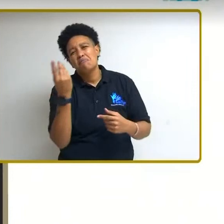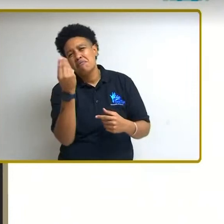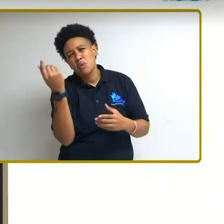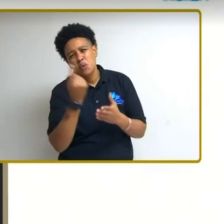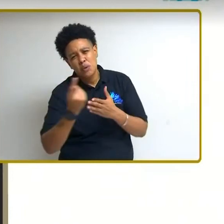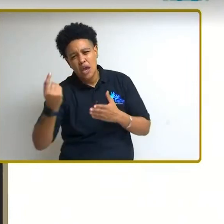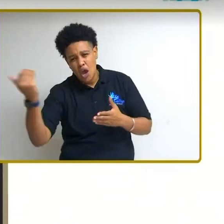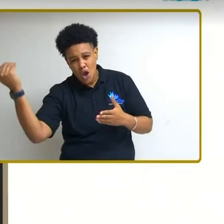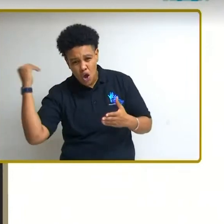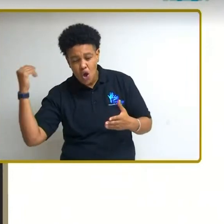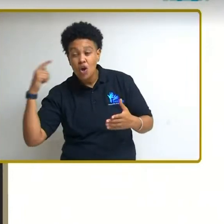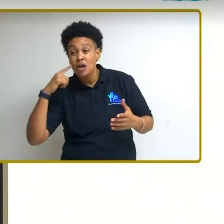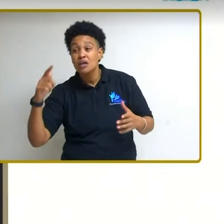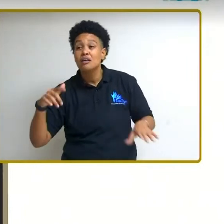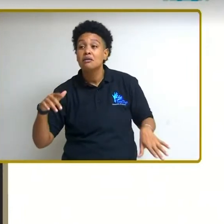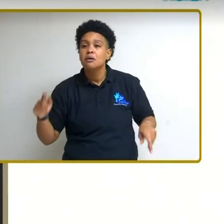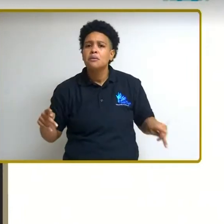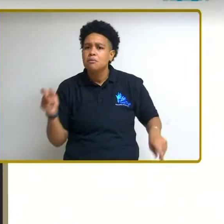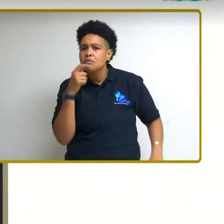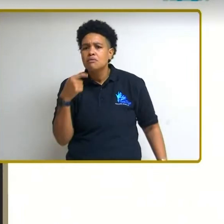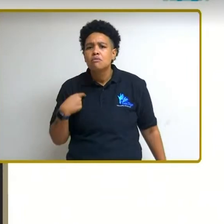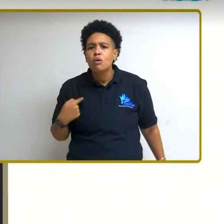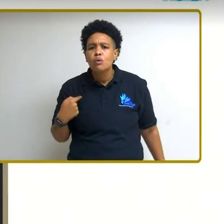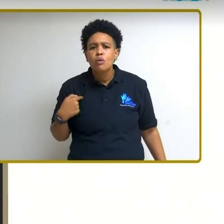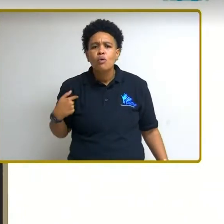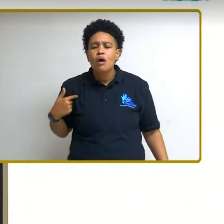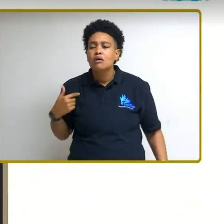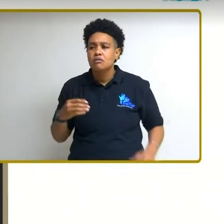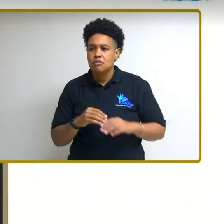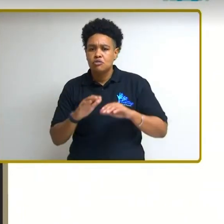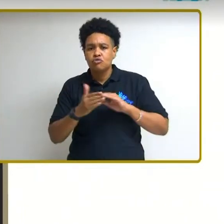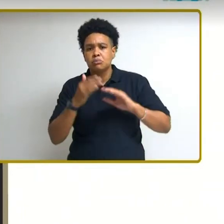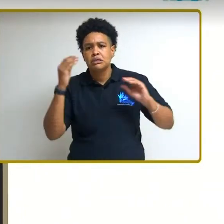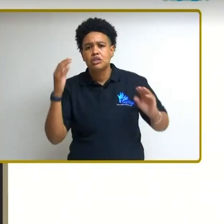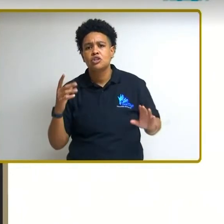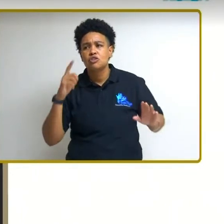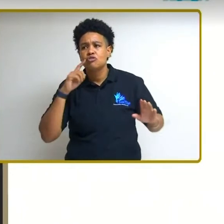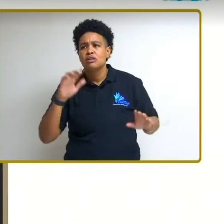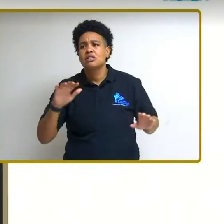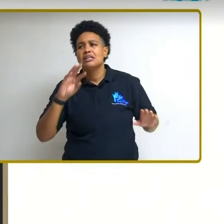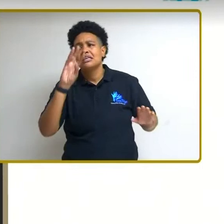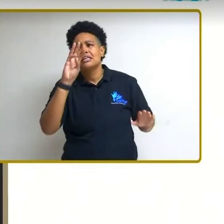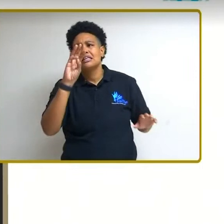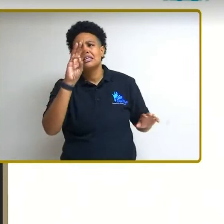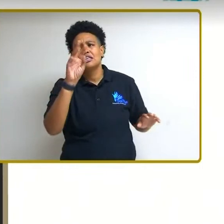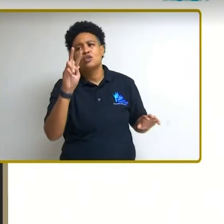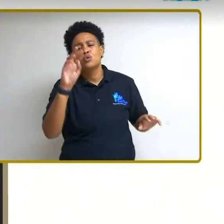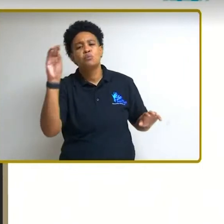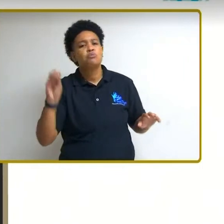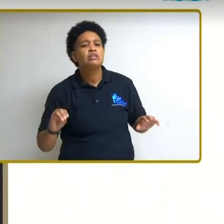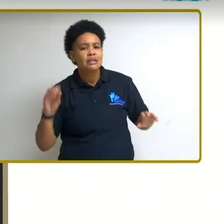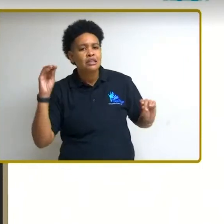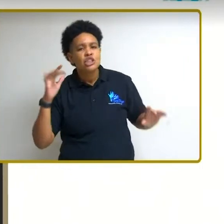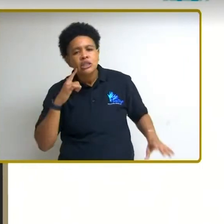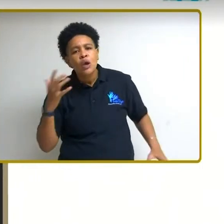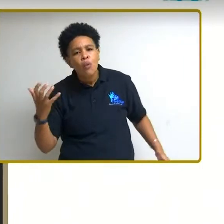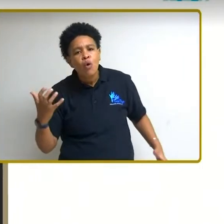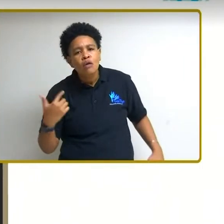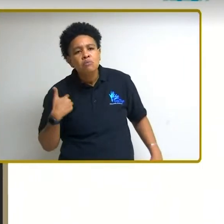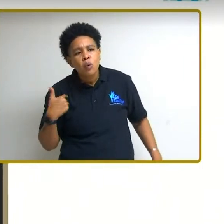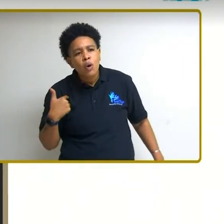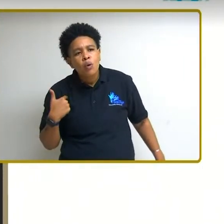ago, the pickup rate across the profession was in the region of 62%.